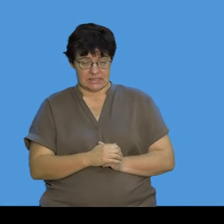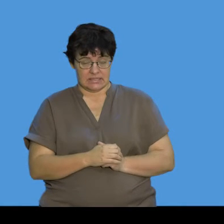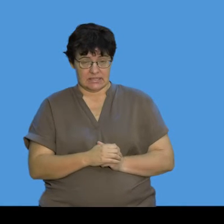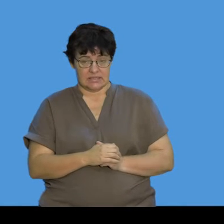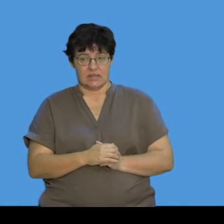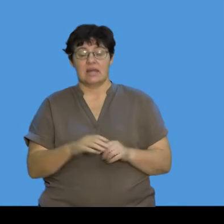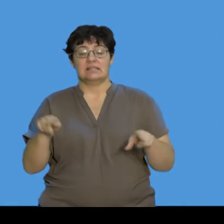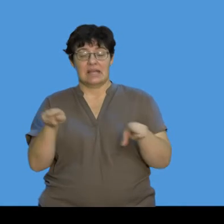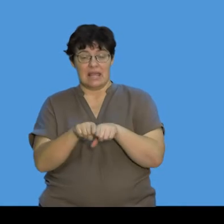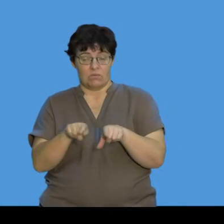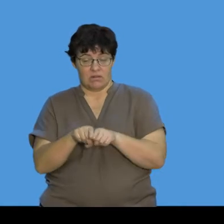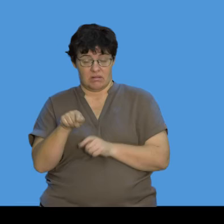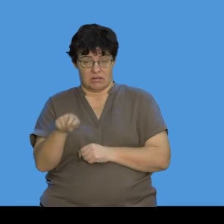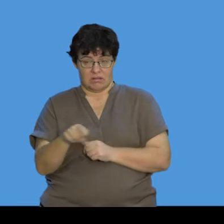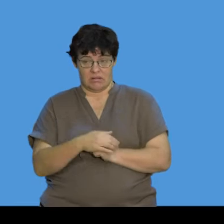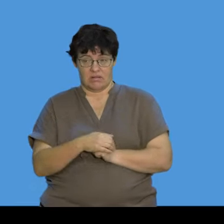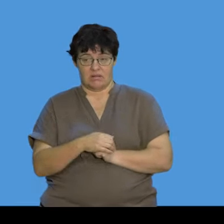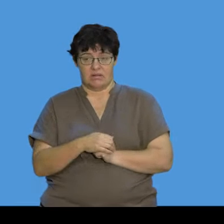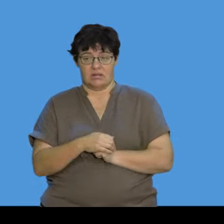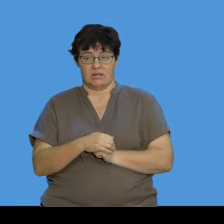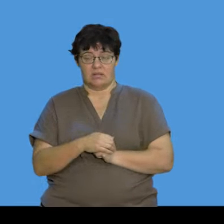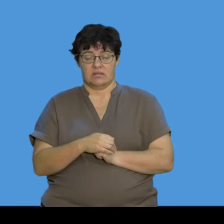BEC, which is equals to